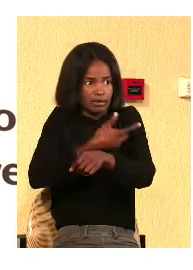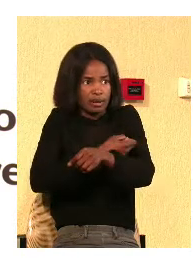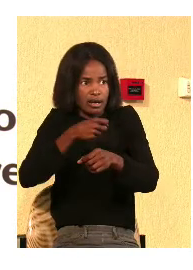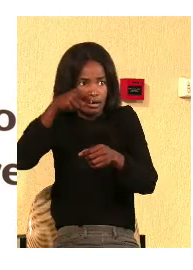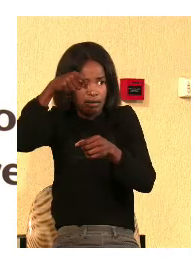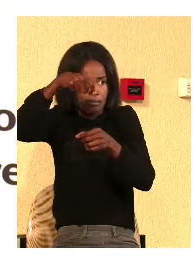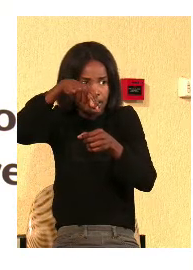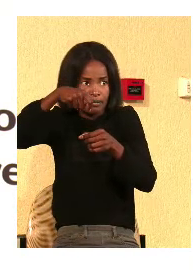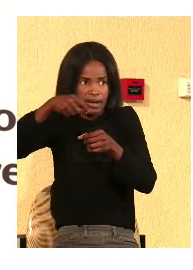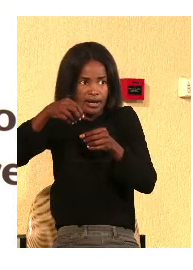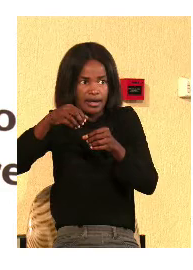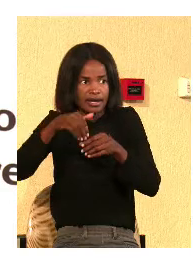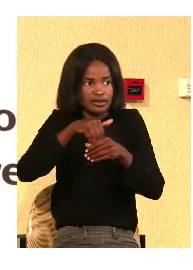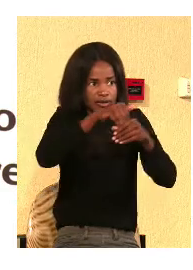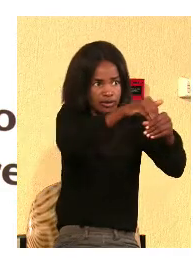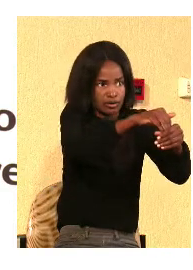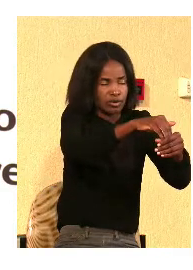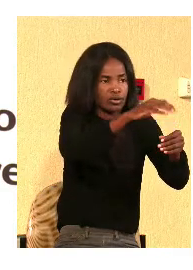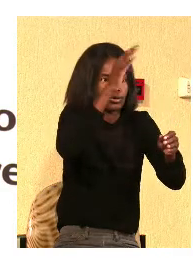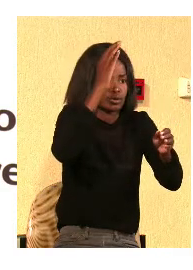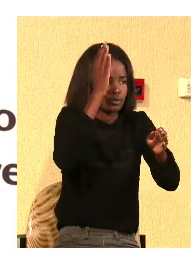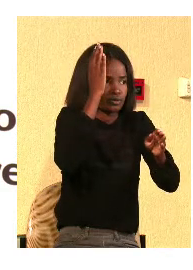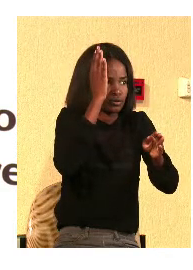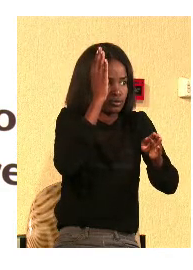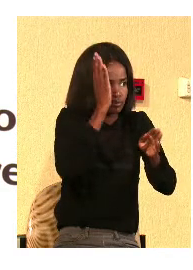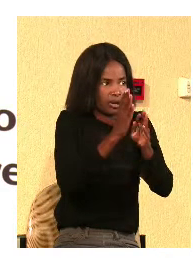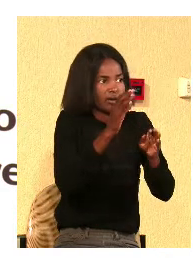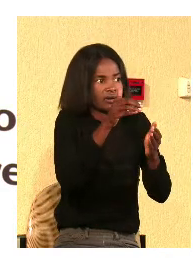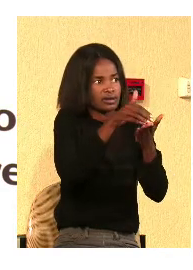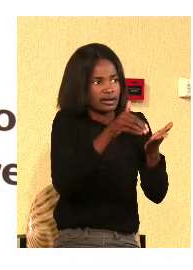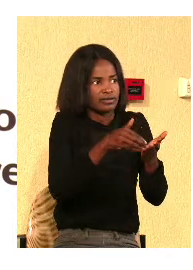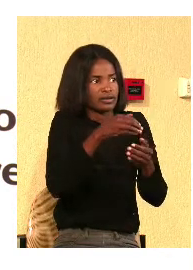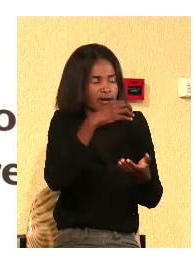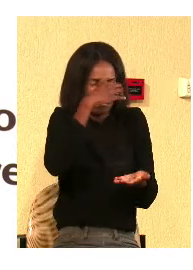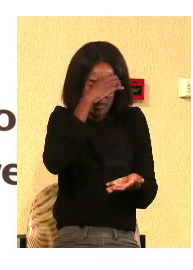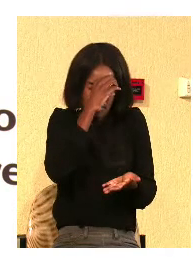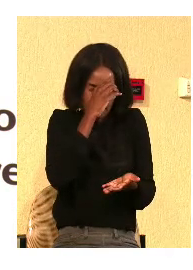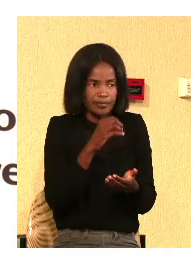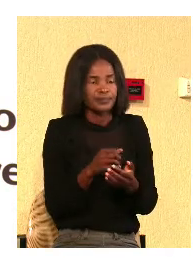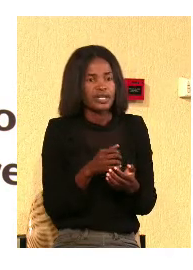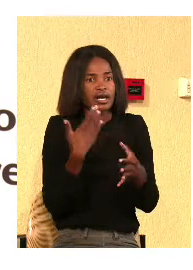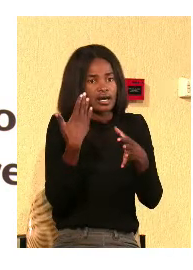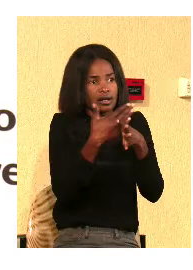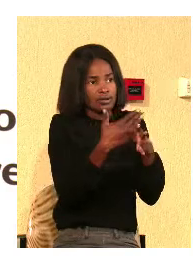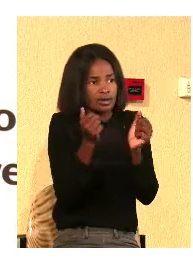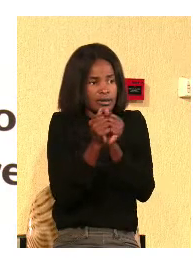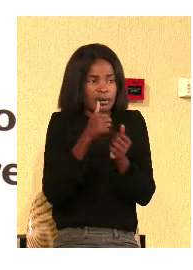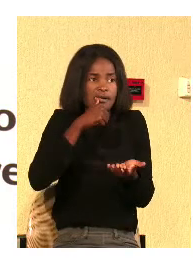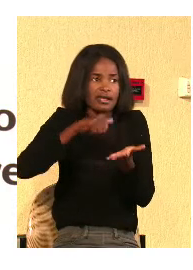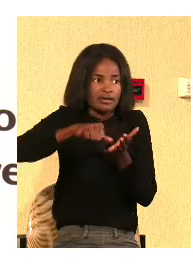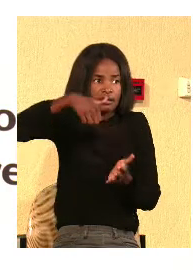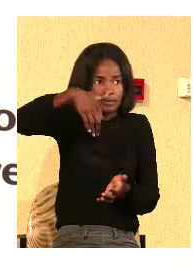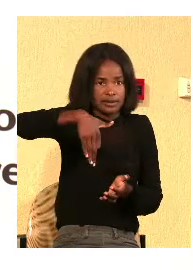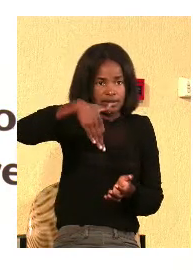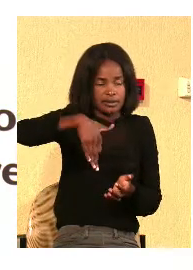us, in partnership, of course, with our national courier, NAMPOST, which we use